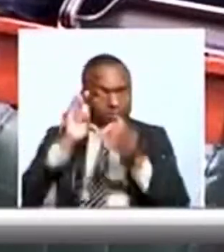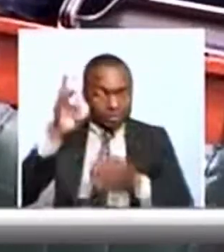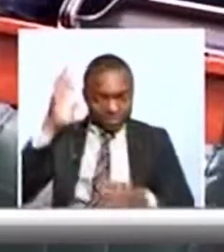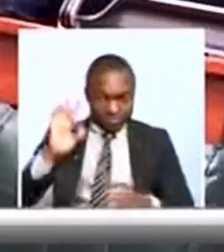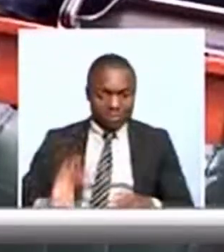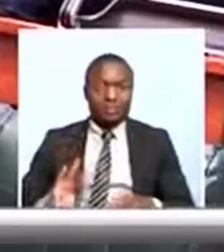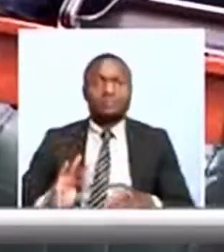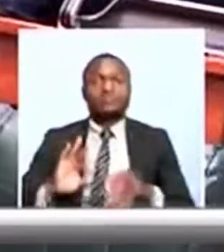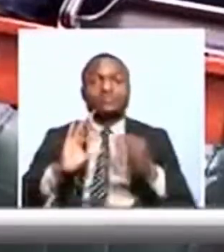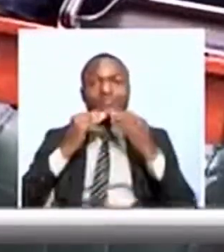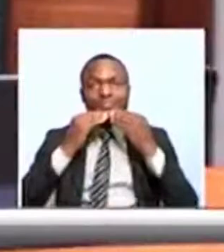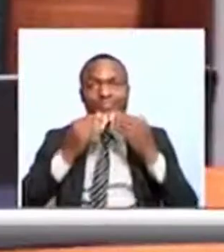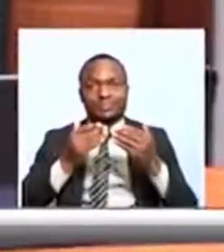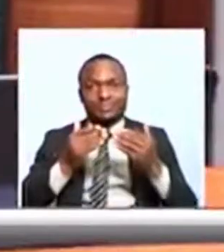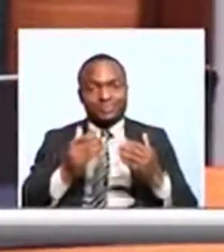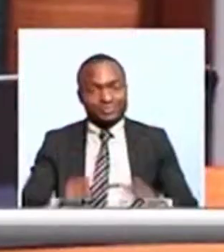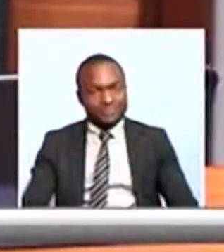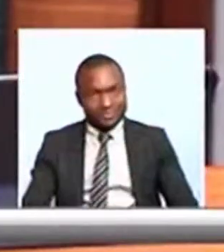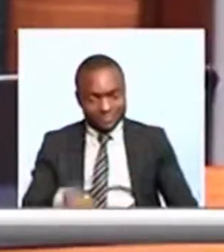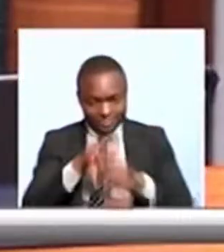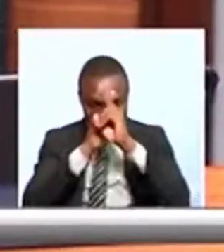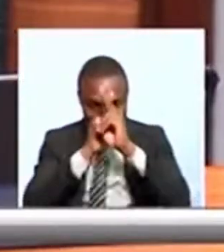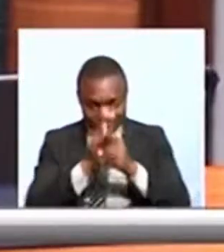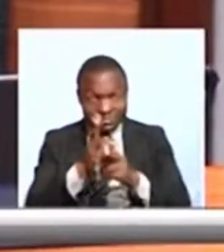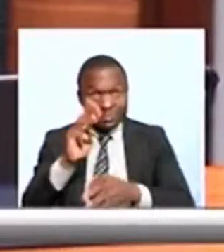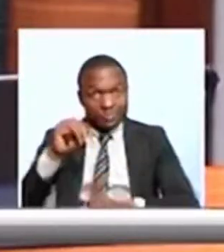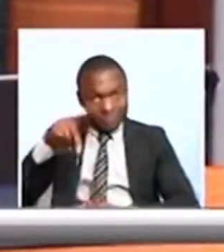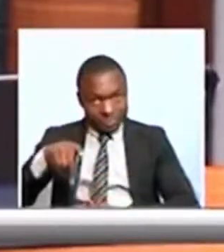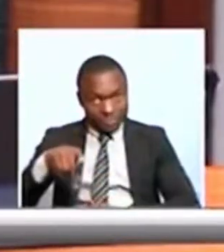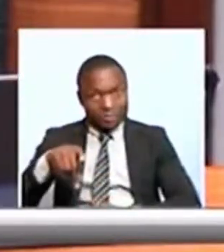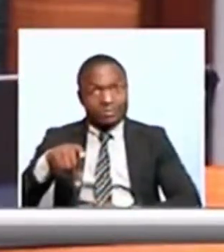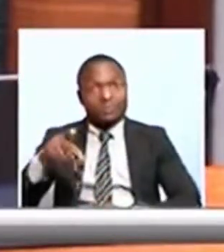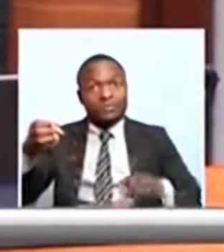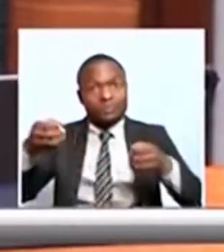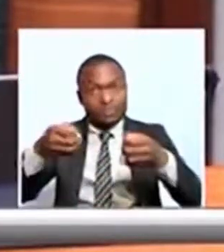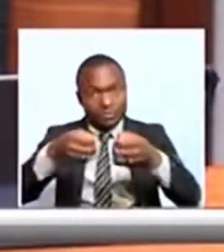submit. The Honorable Member for Kabwe Central.